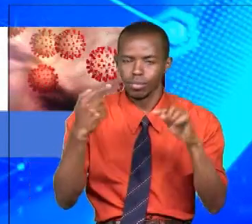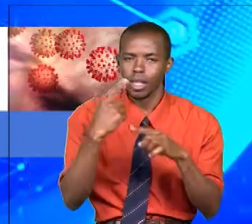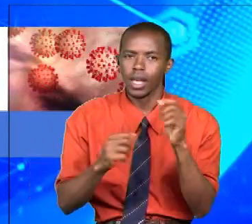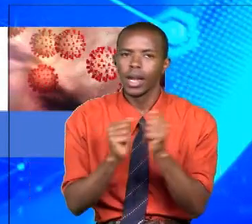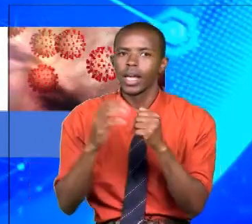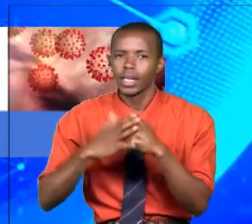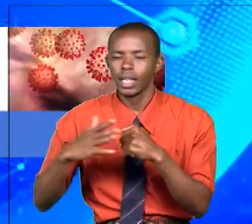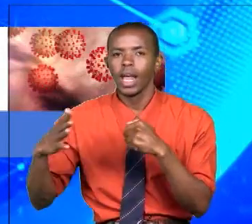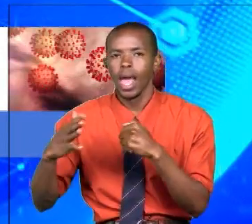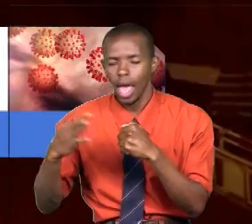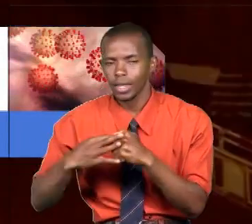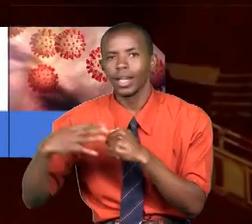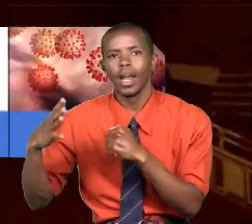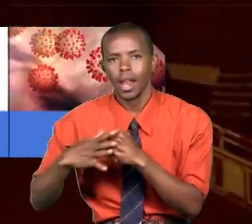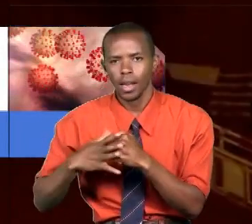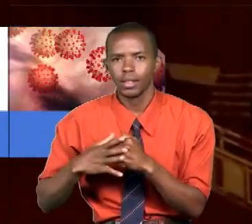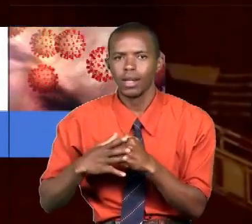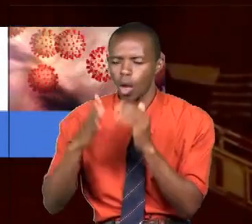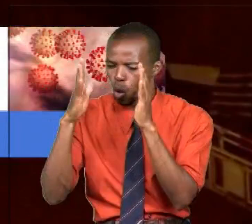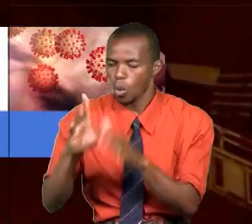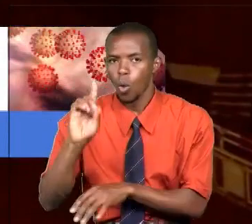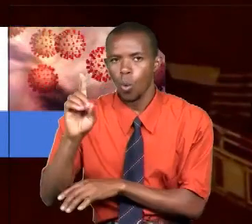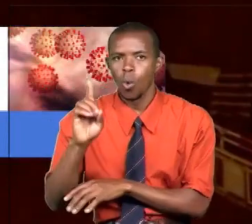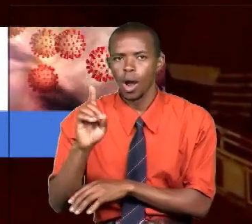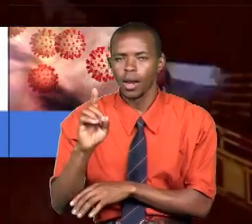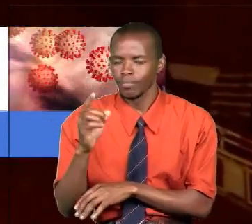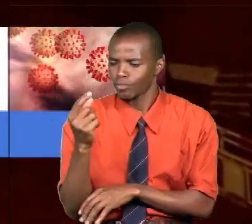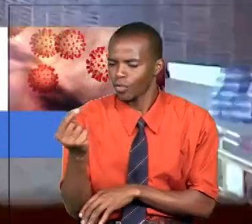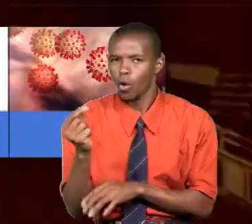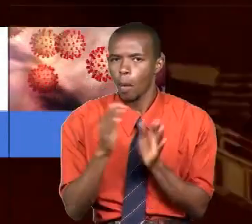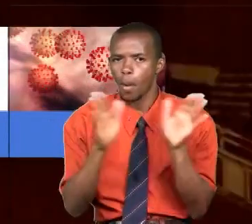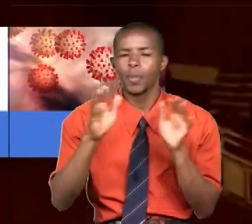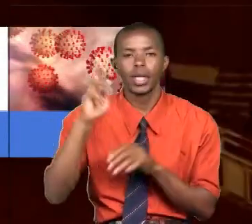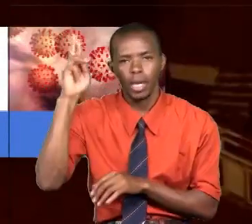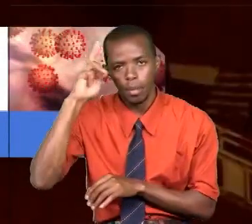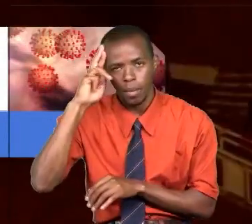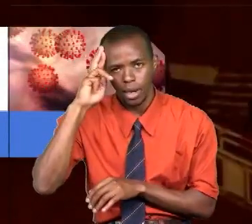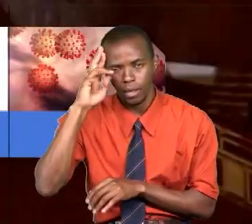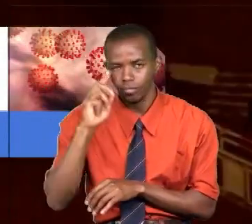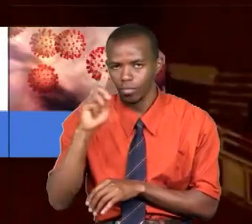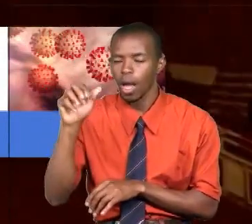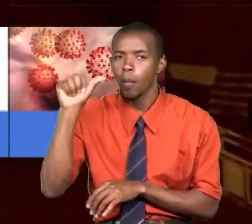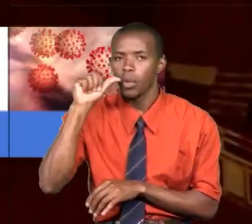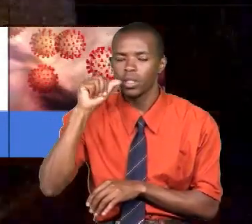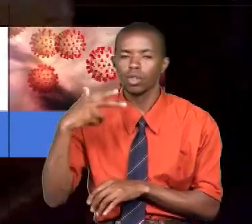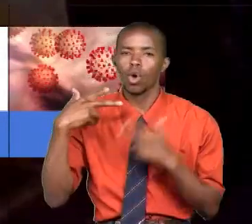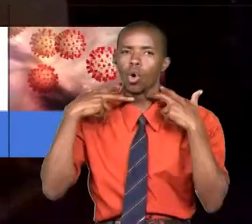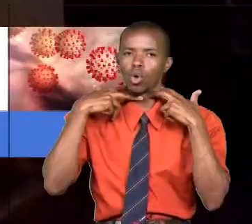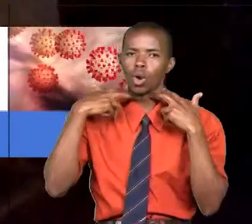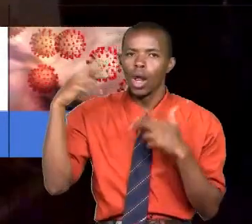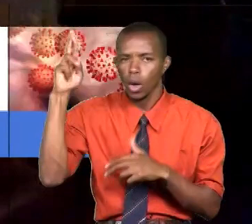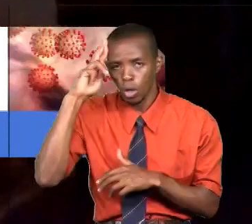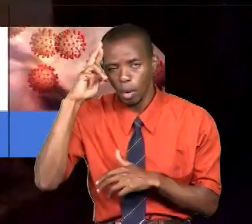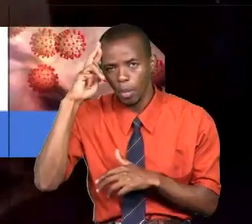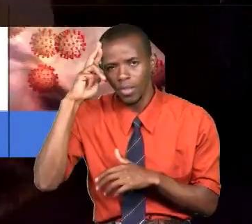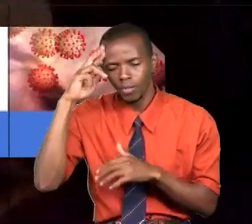1989. The artwork of anguished human torsos is one of the few remaining public memorials in the former British colony to remember the bloody